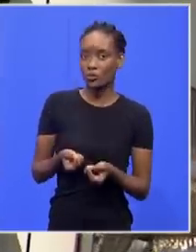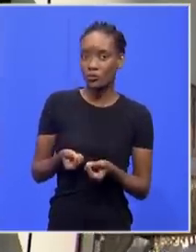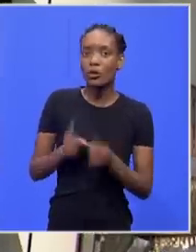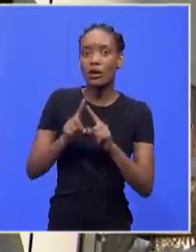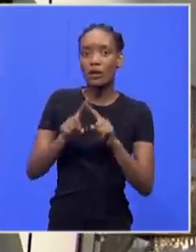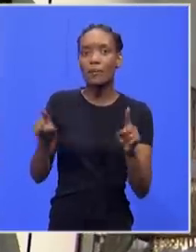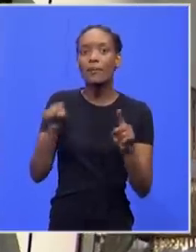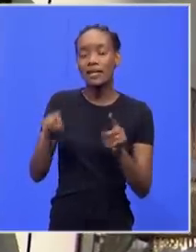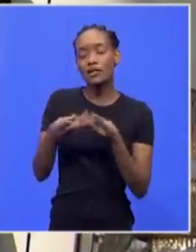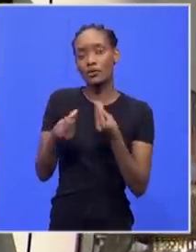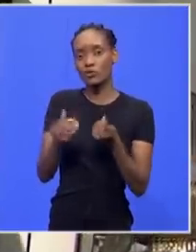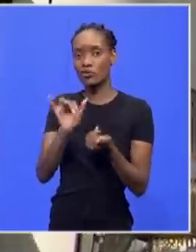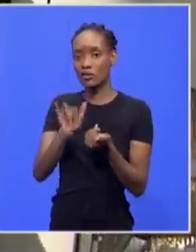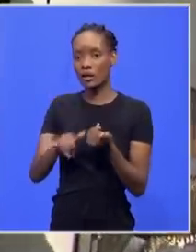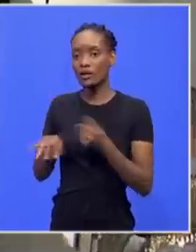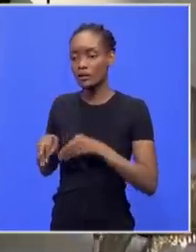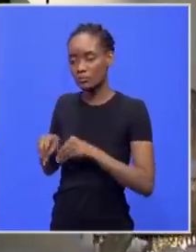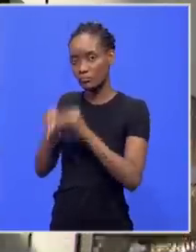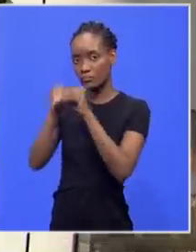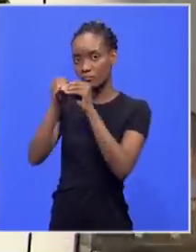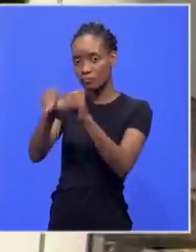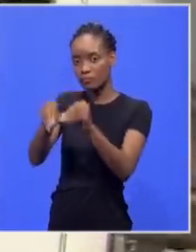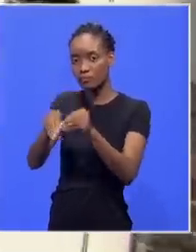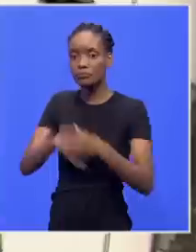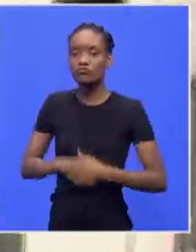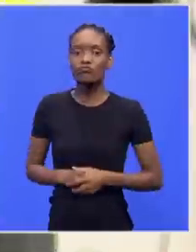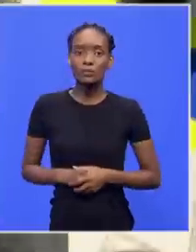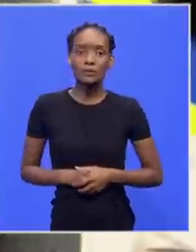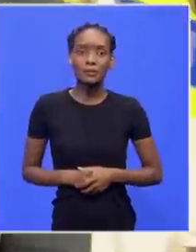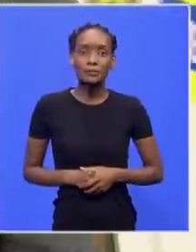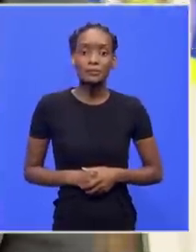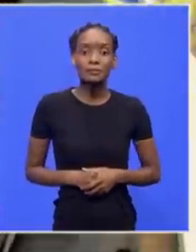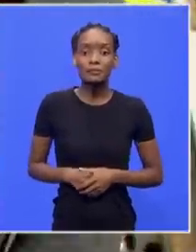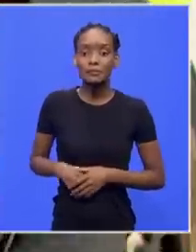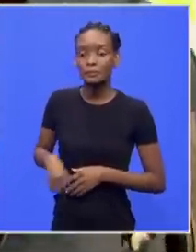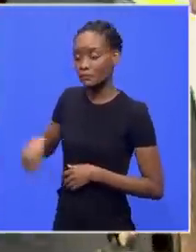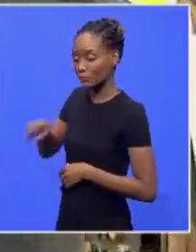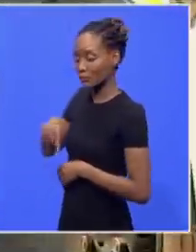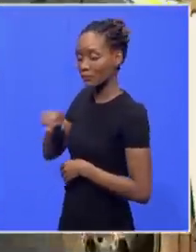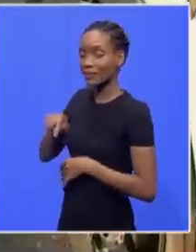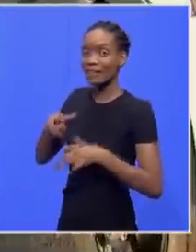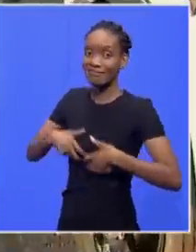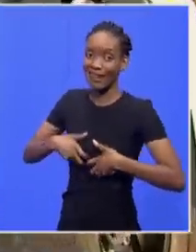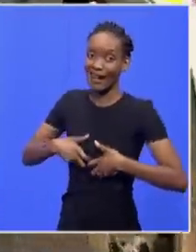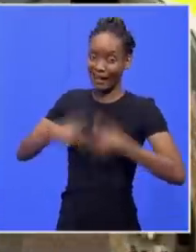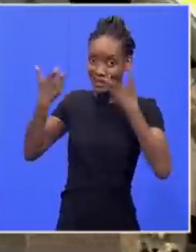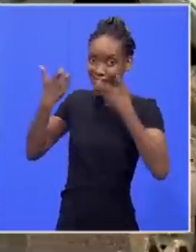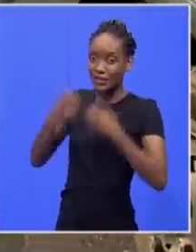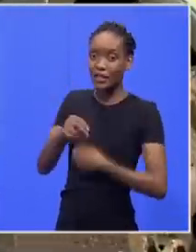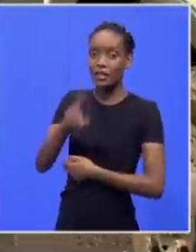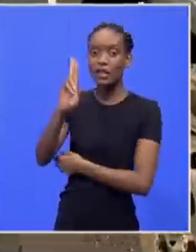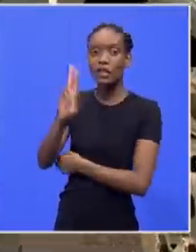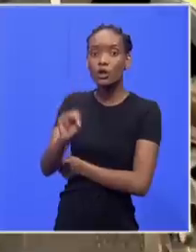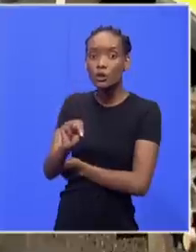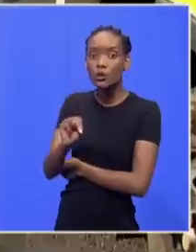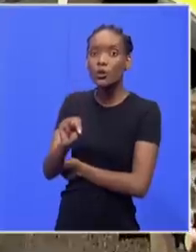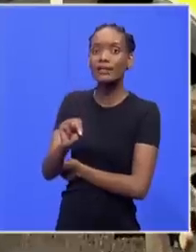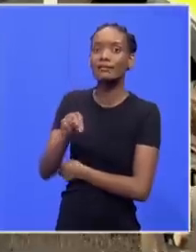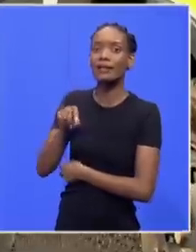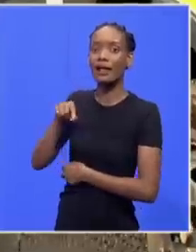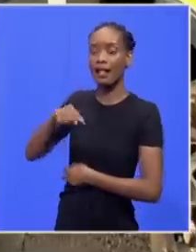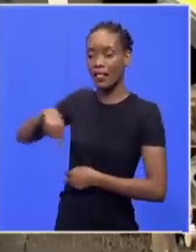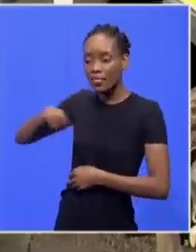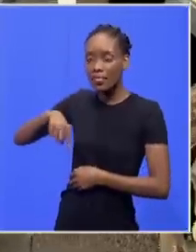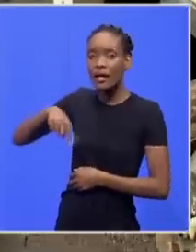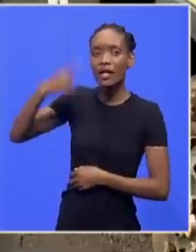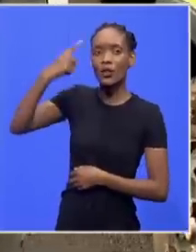what the solution will be. They're also very, very angry that the UN, which they thought was going